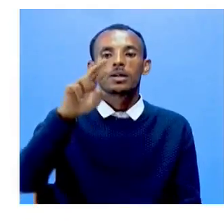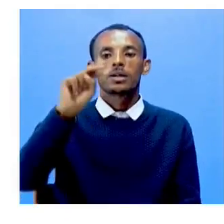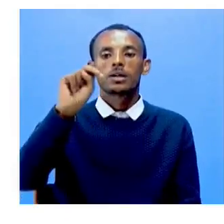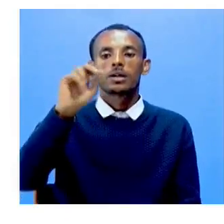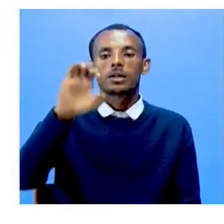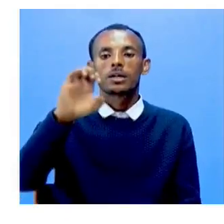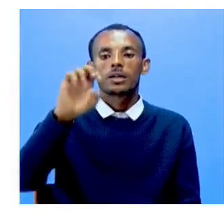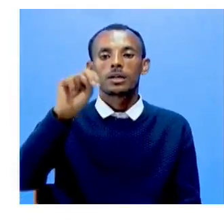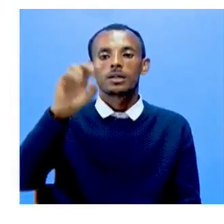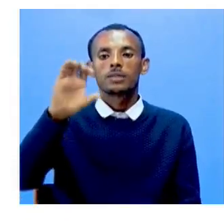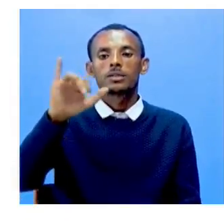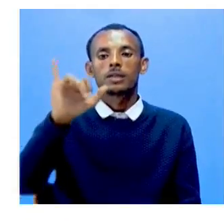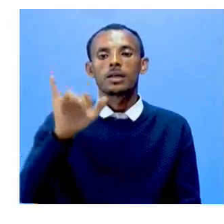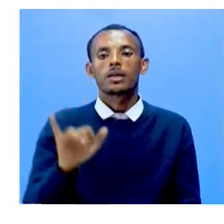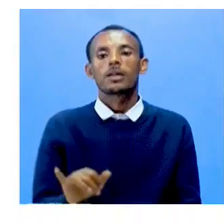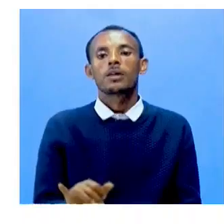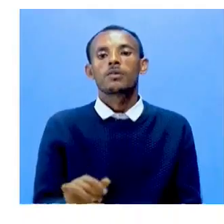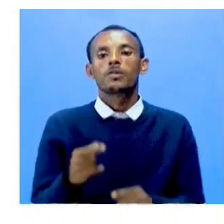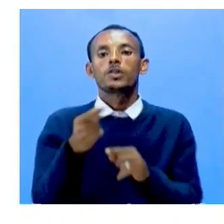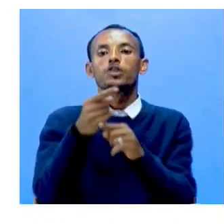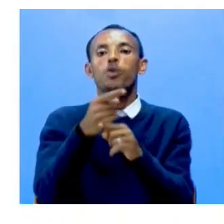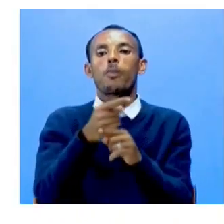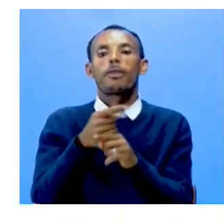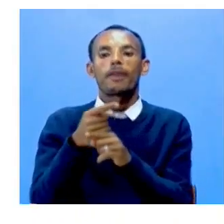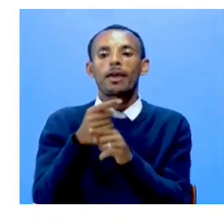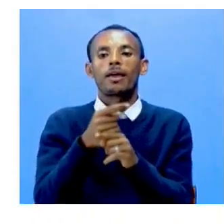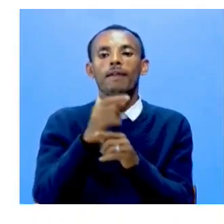geometric figures.